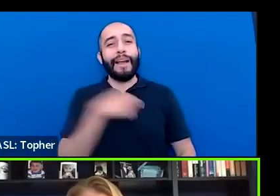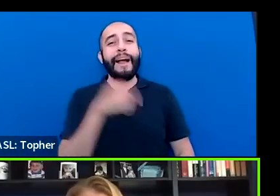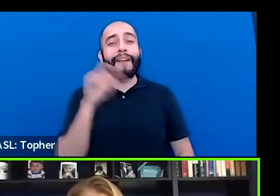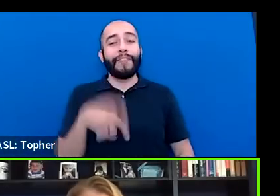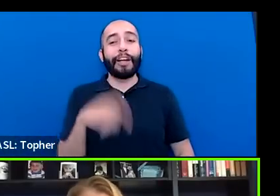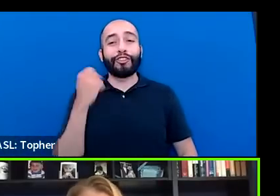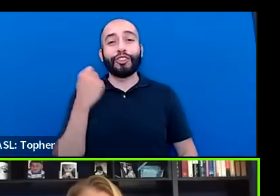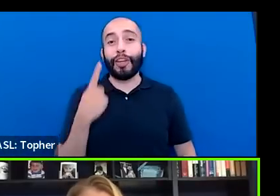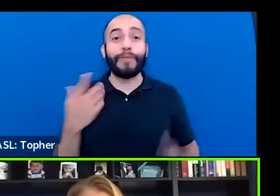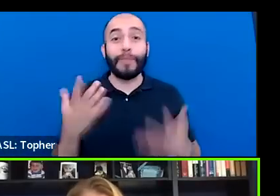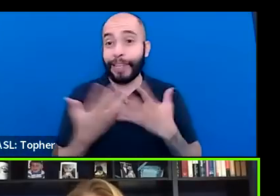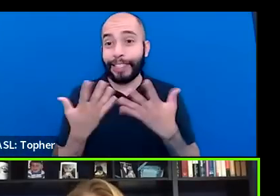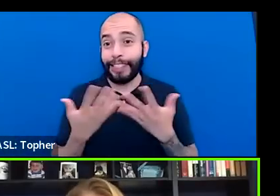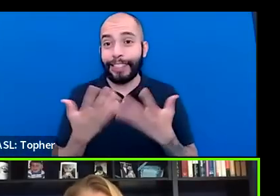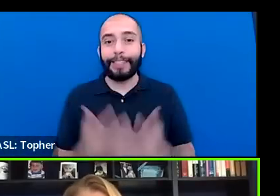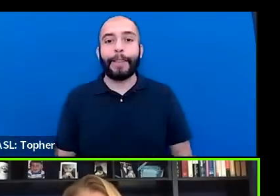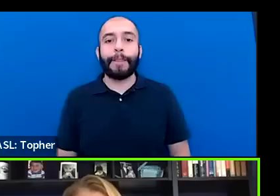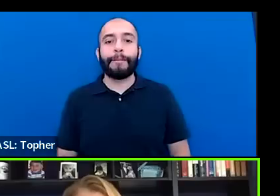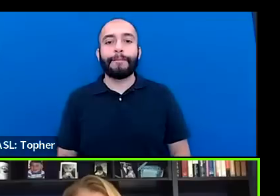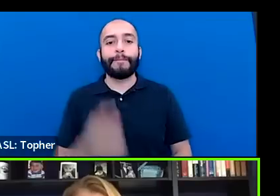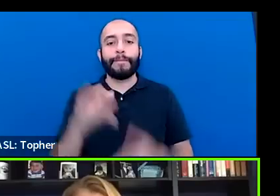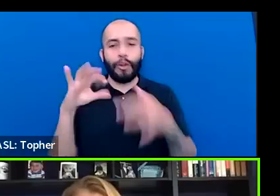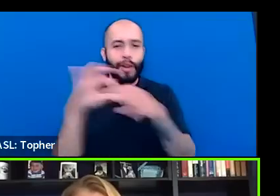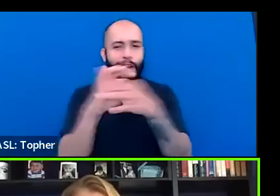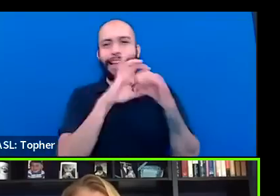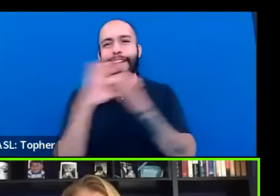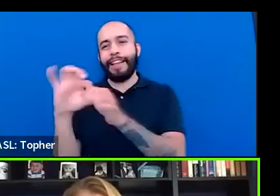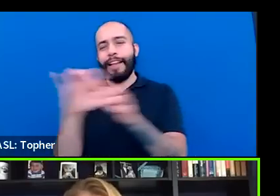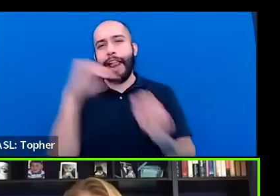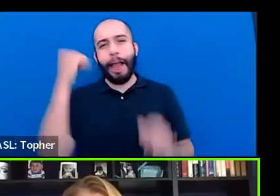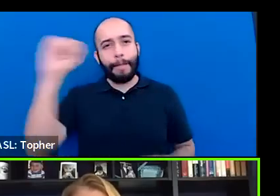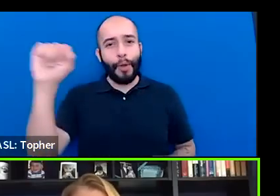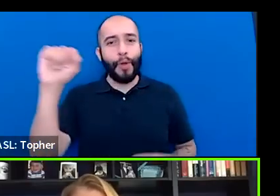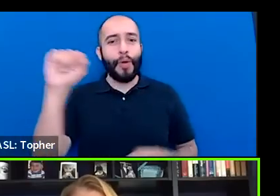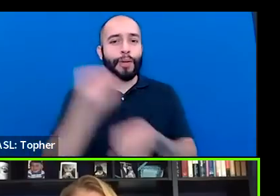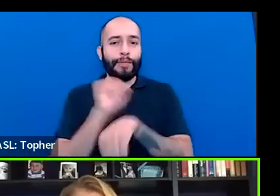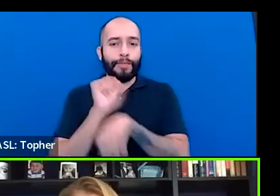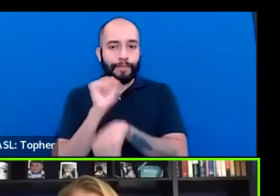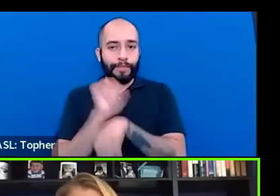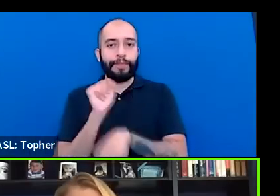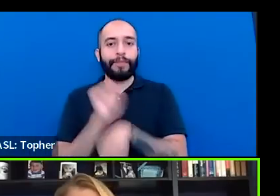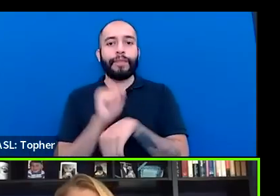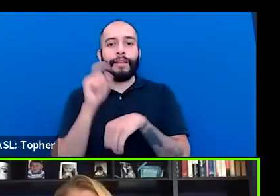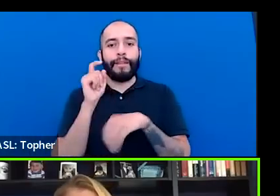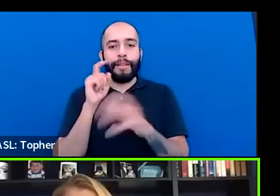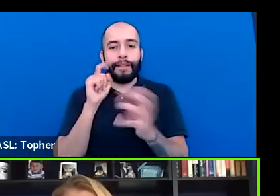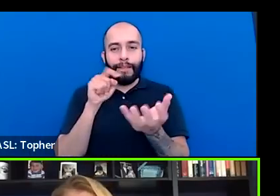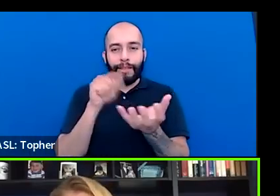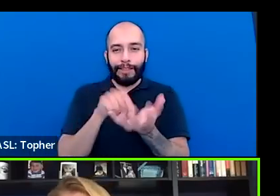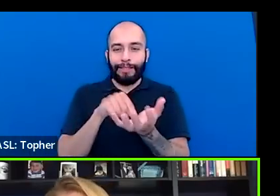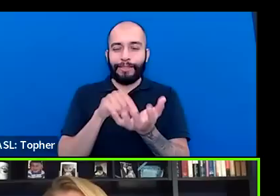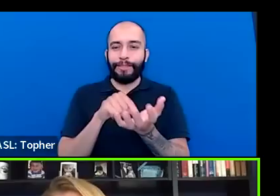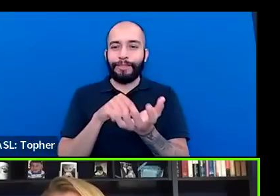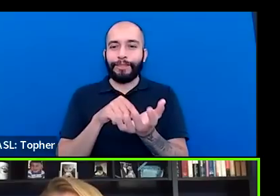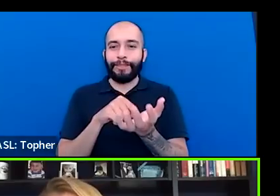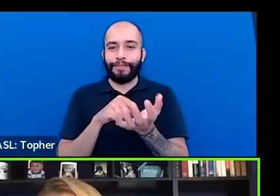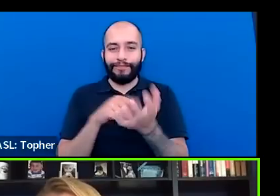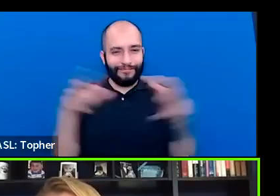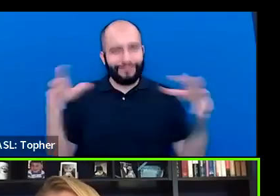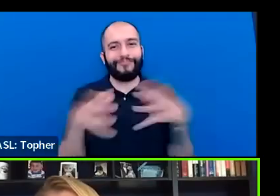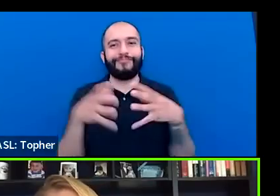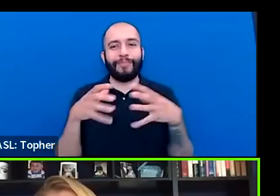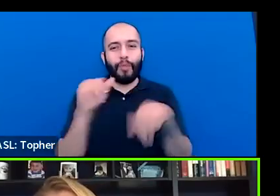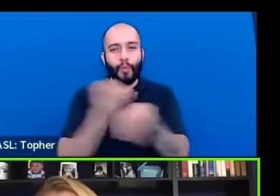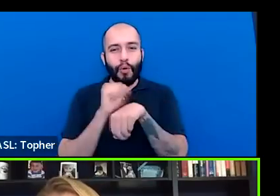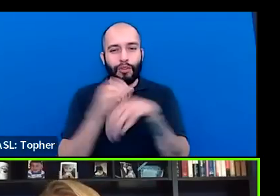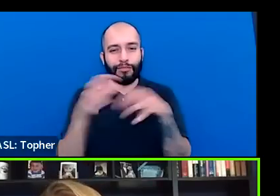this on, and understanding that we're taking this on as a working class and an organized labor movement that is committed to